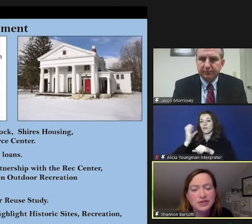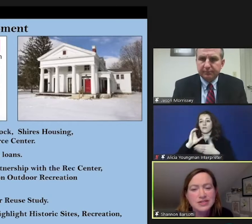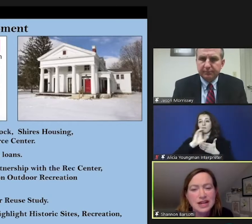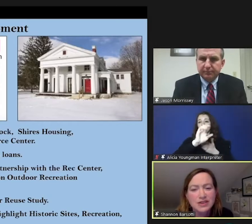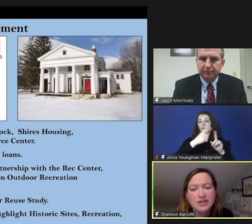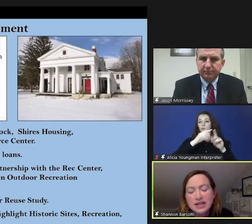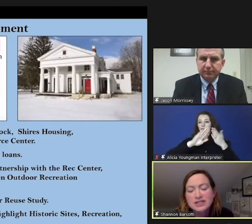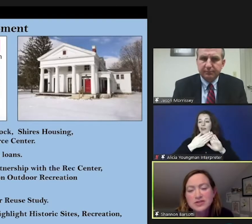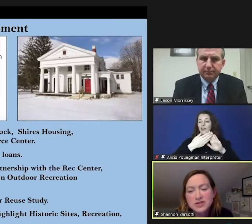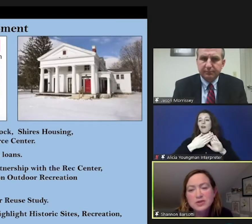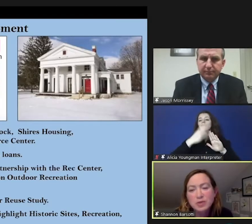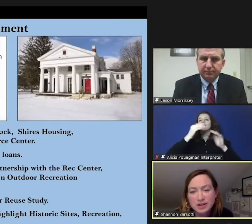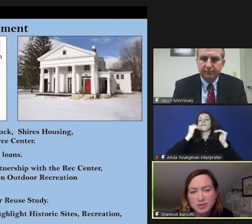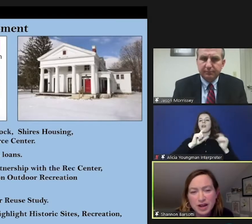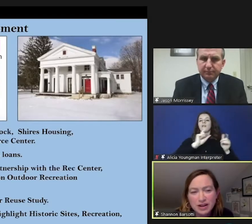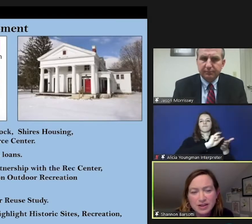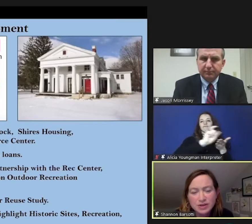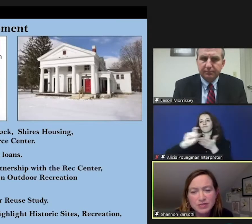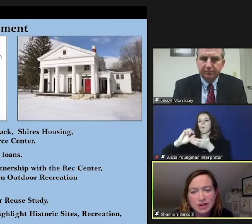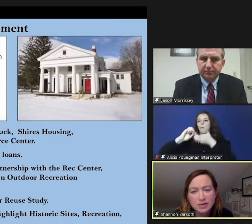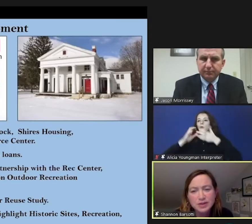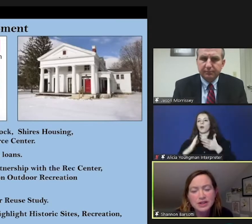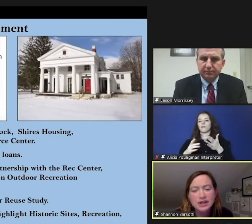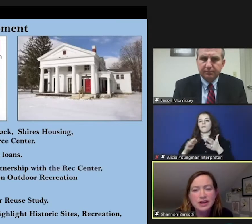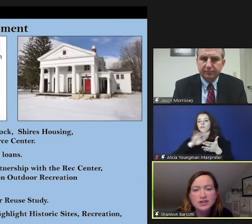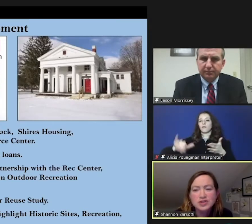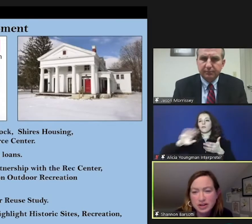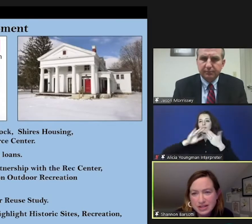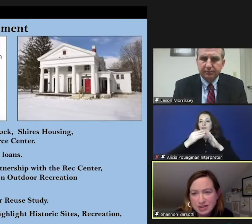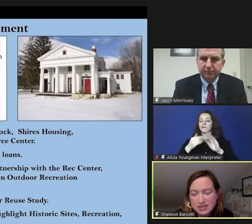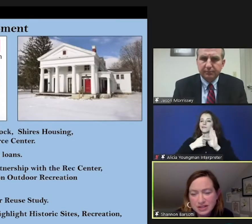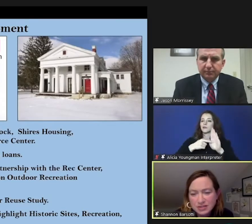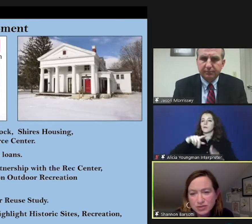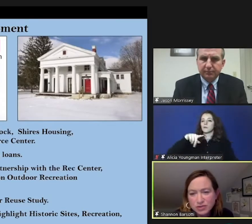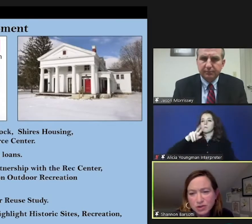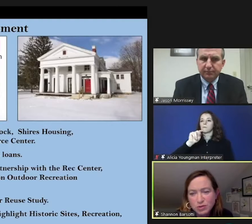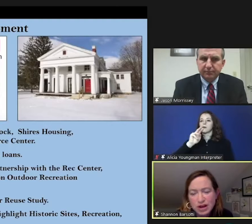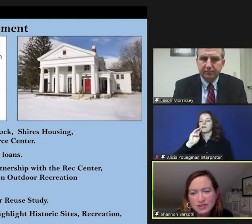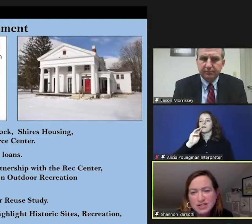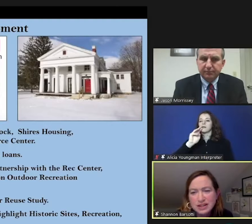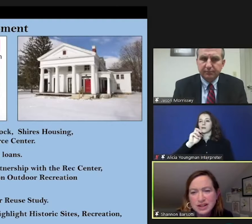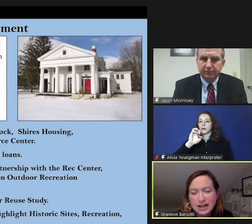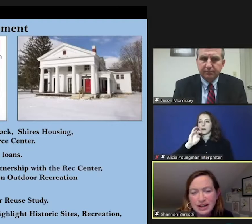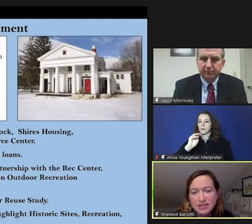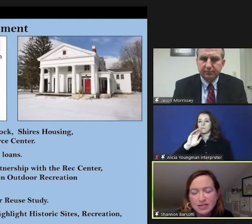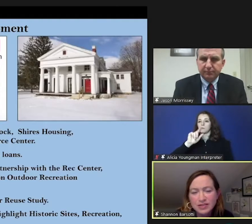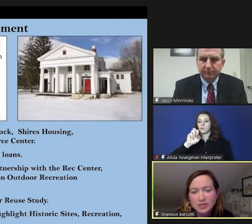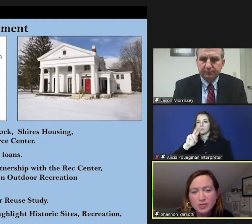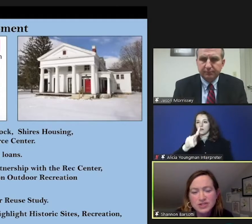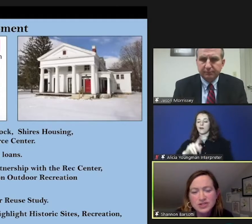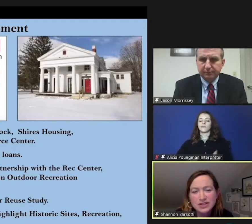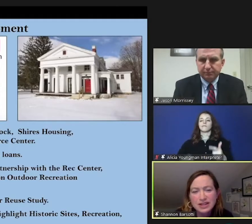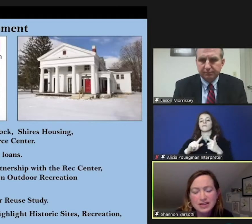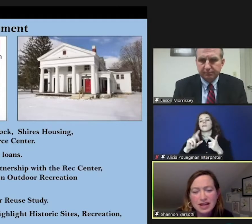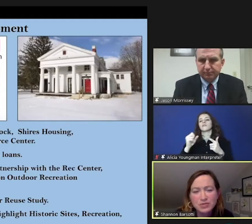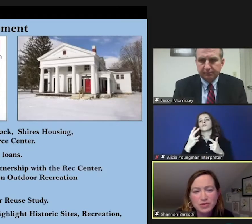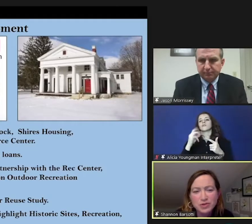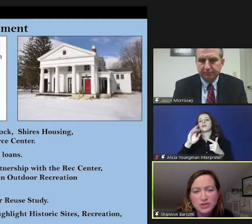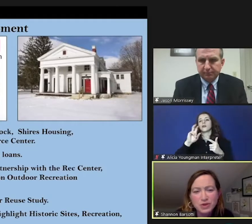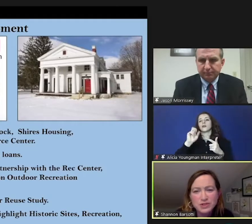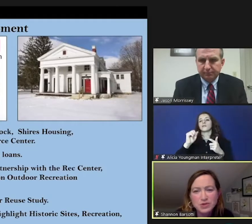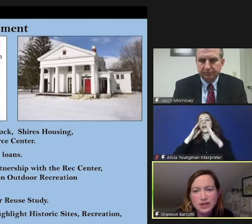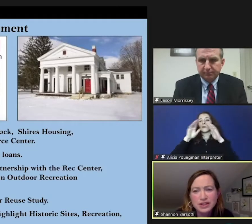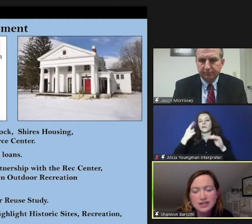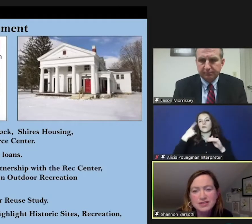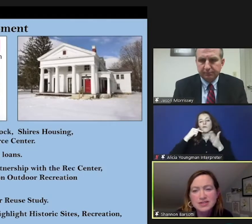partners throughout the town, such as the Putnam Block redevelopment, Shire's Housing for affordable housing, and the project that came